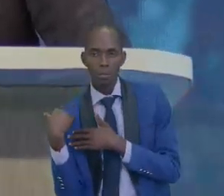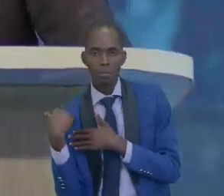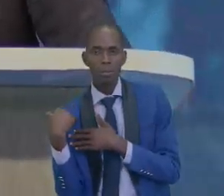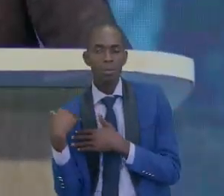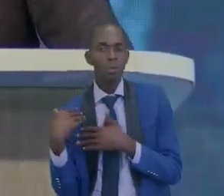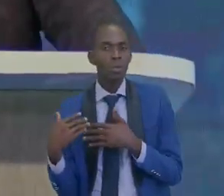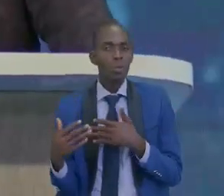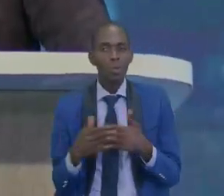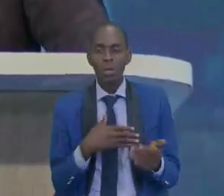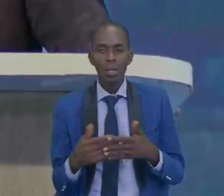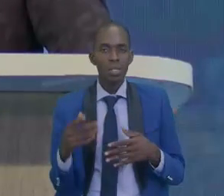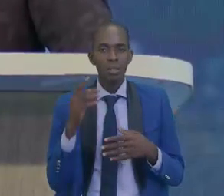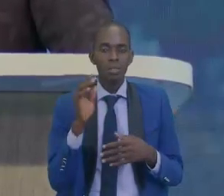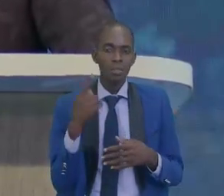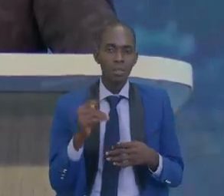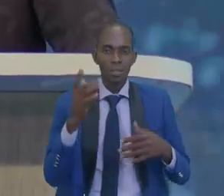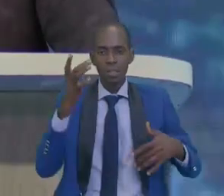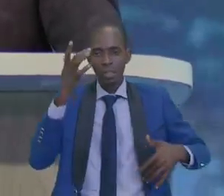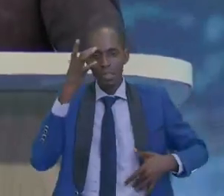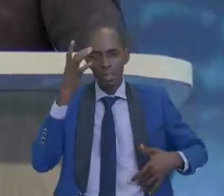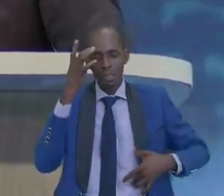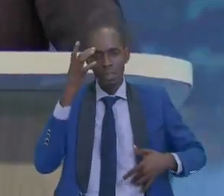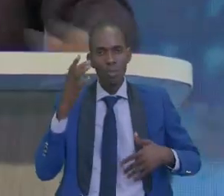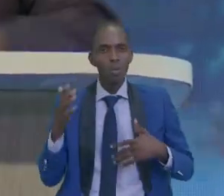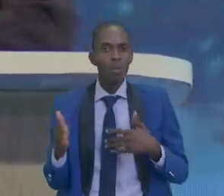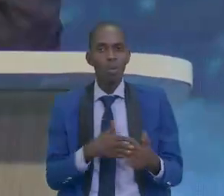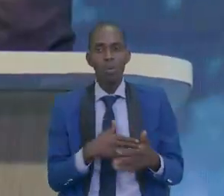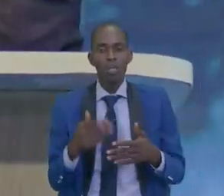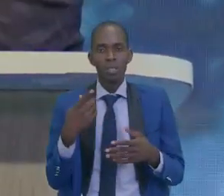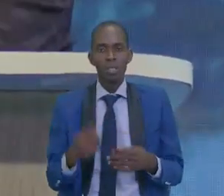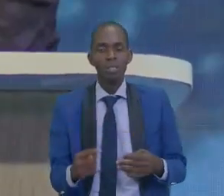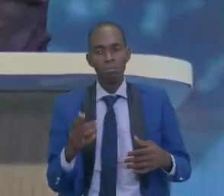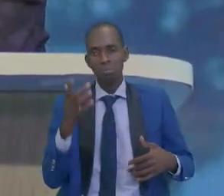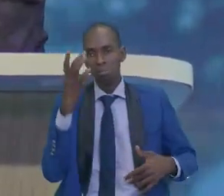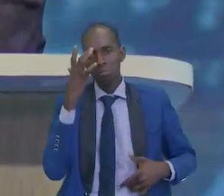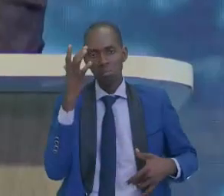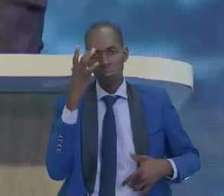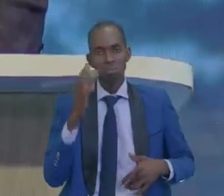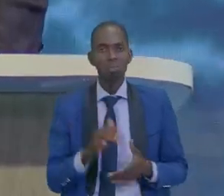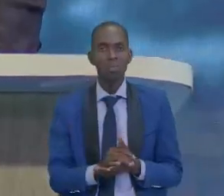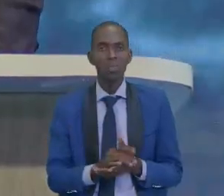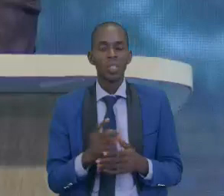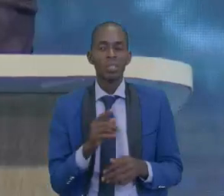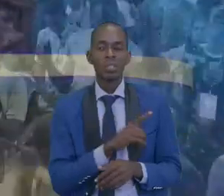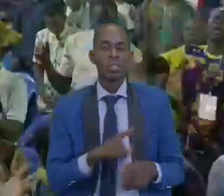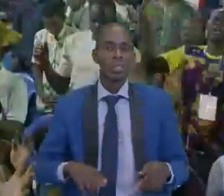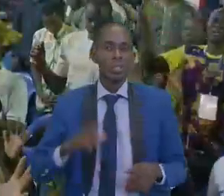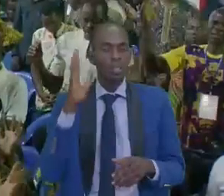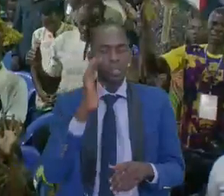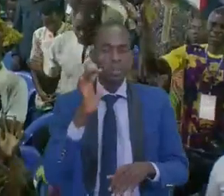whatever the sickness, whatever the disease, the Lord will touch you